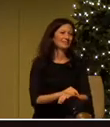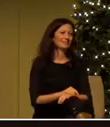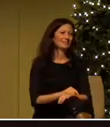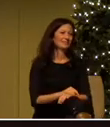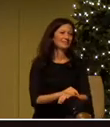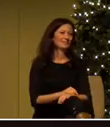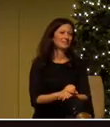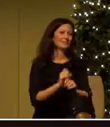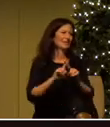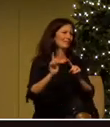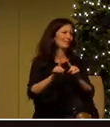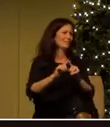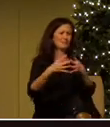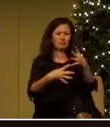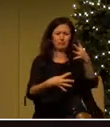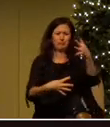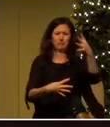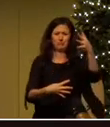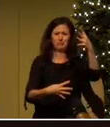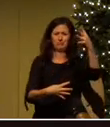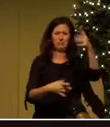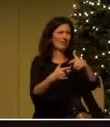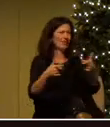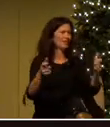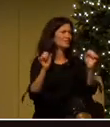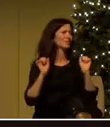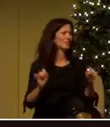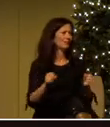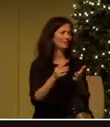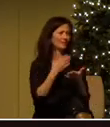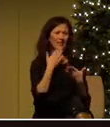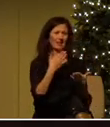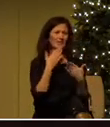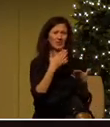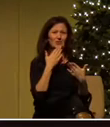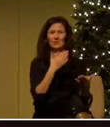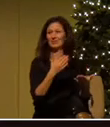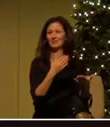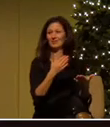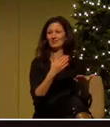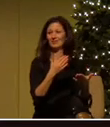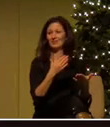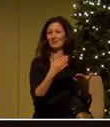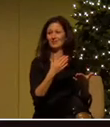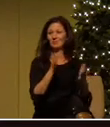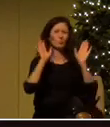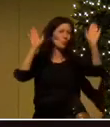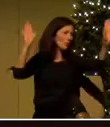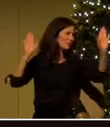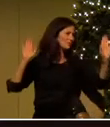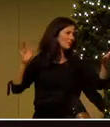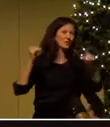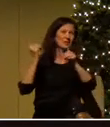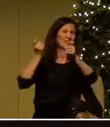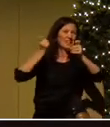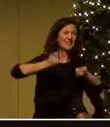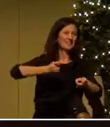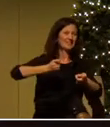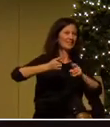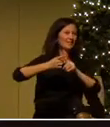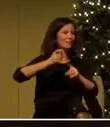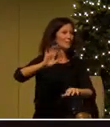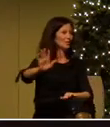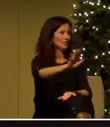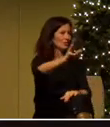There's all kinds of things you see that we can be thankful for and grateful for, and they are good gifts. And they came to you from your